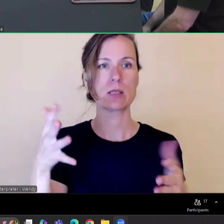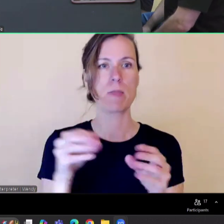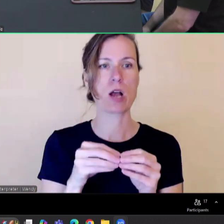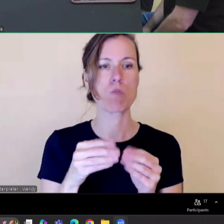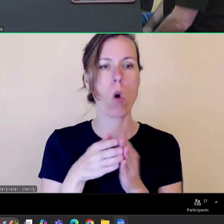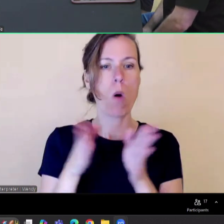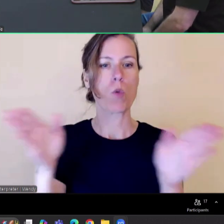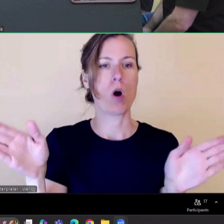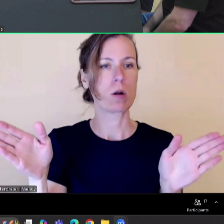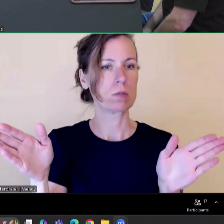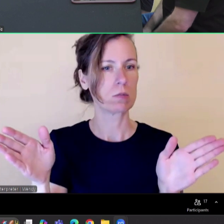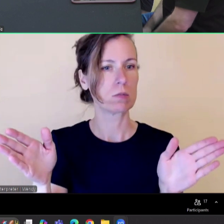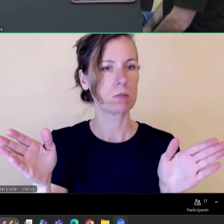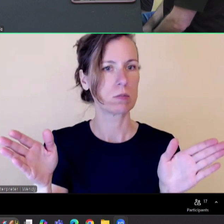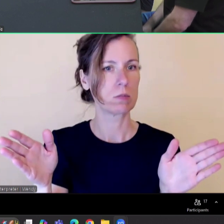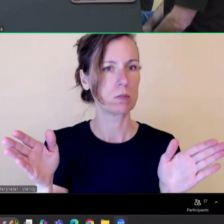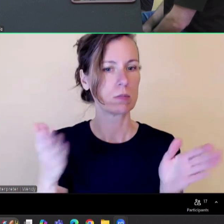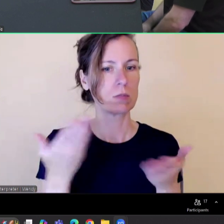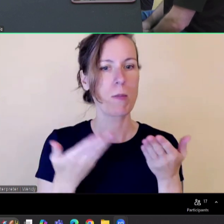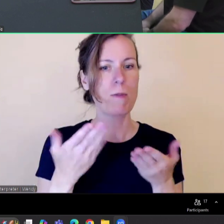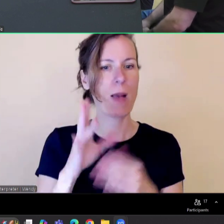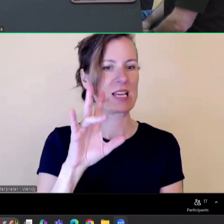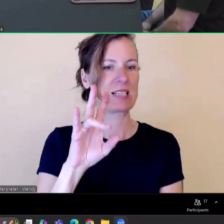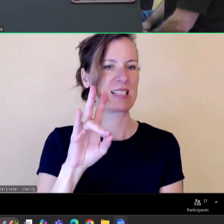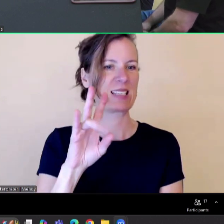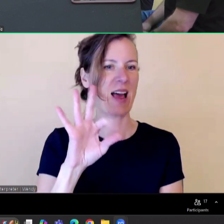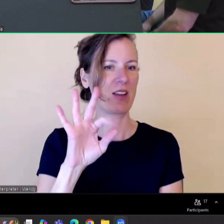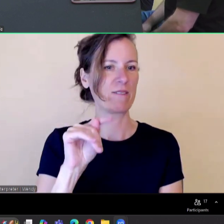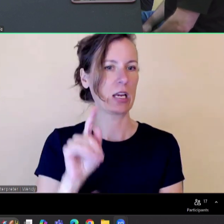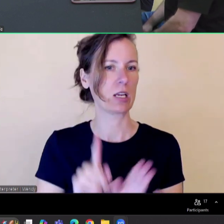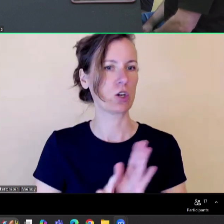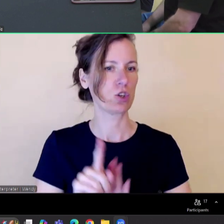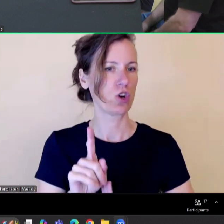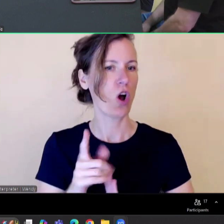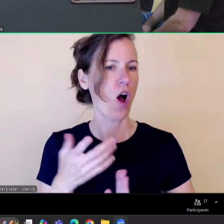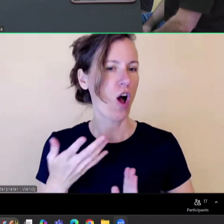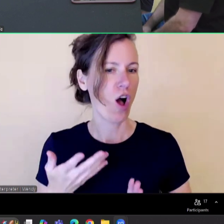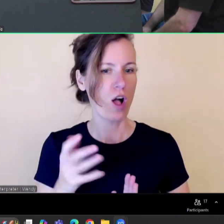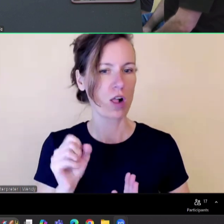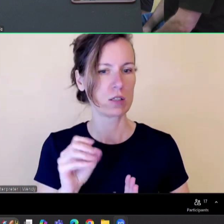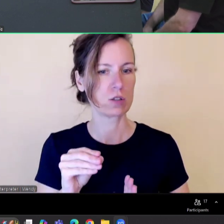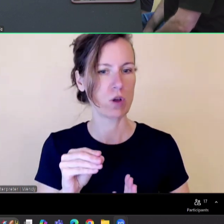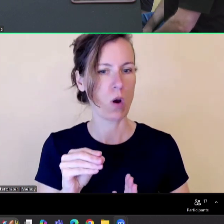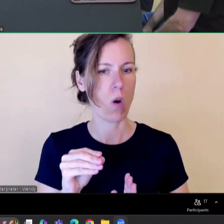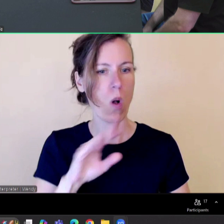I think it's only maybe 7 feet tall, right? So the whole, when it's doing a pilot, its